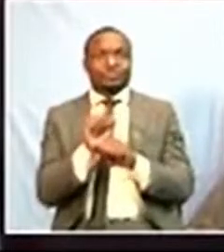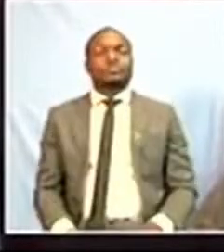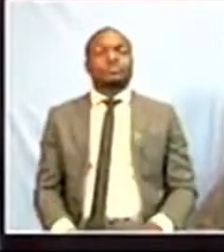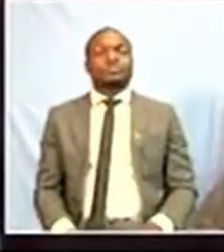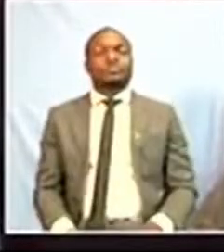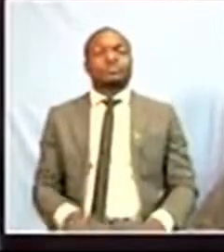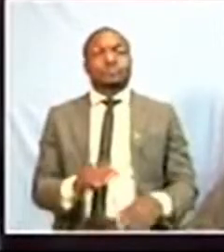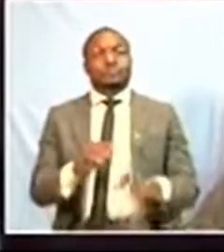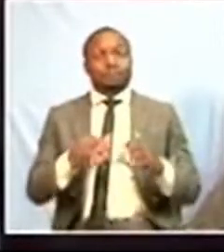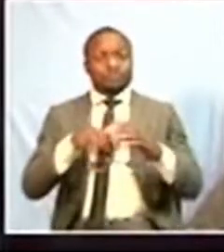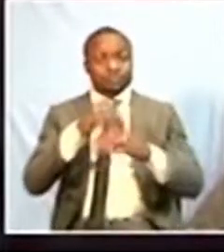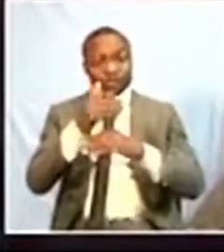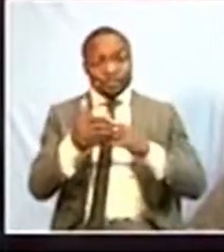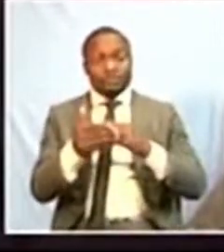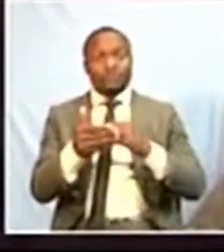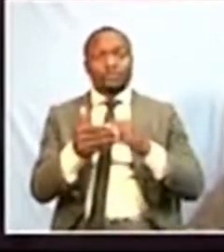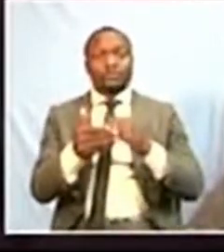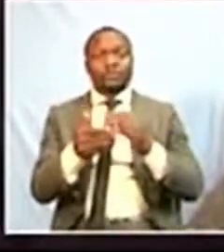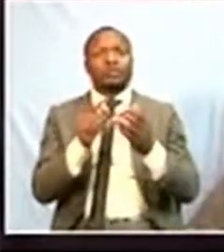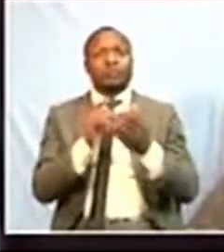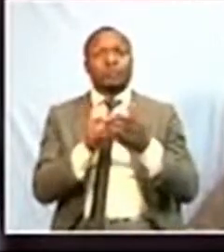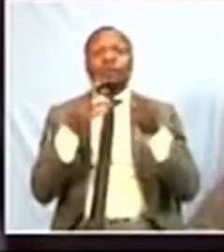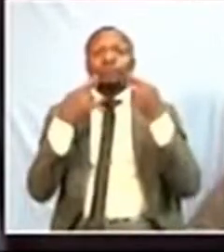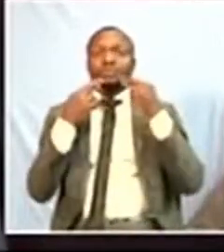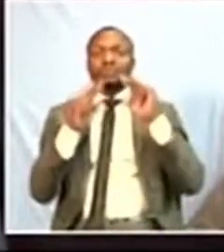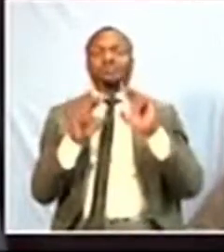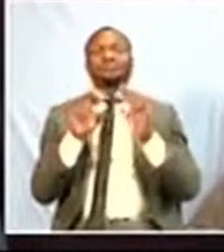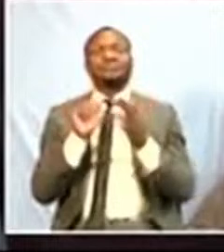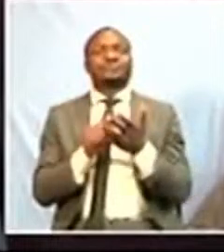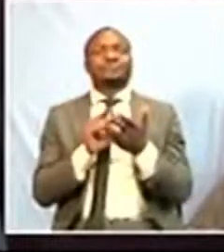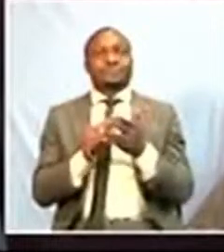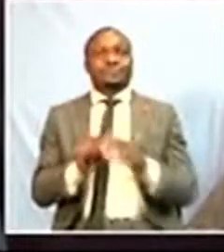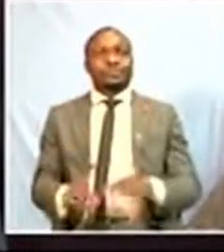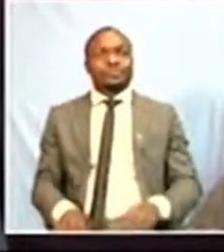outcomes. So these were